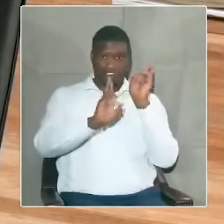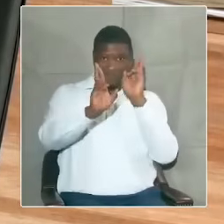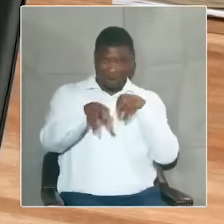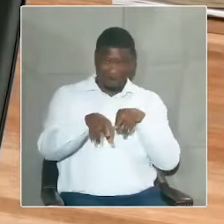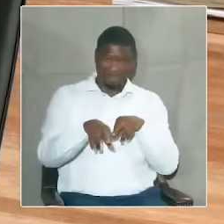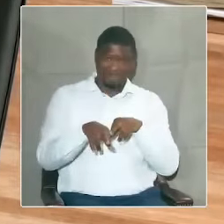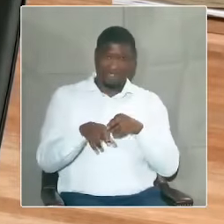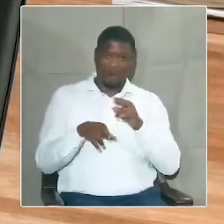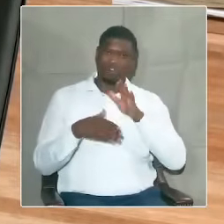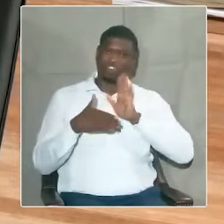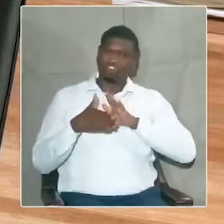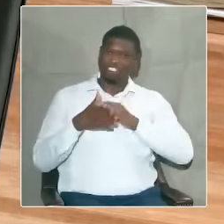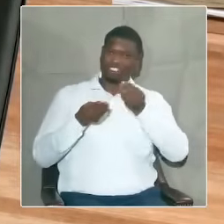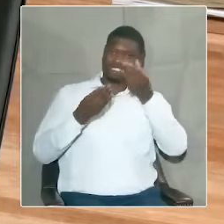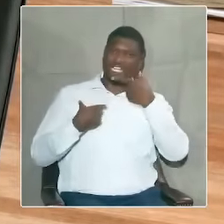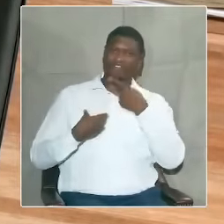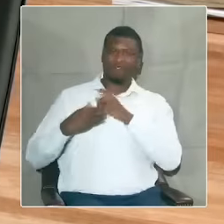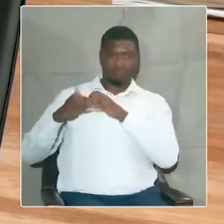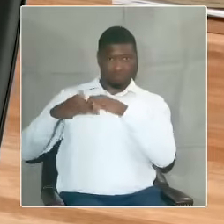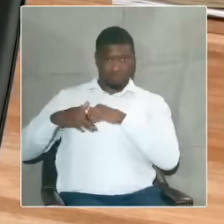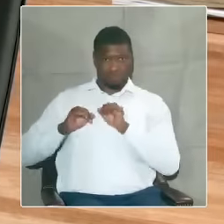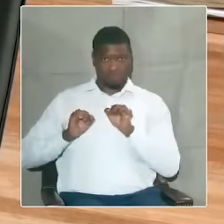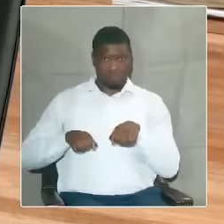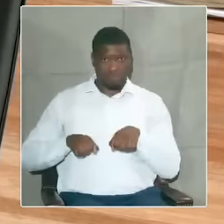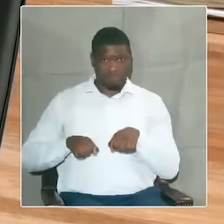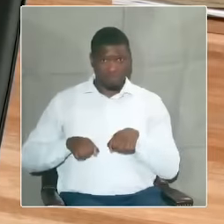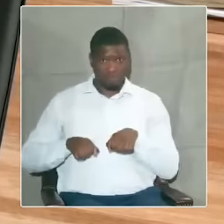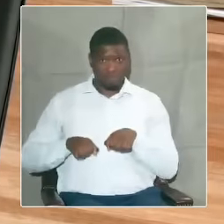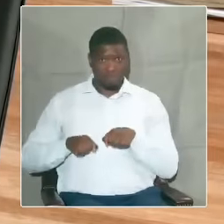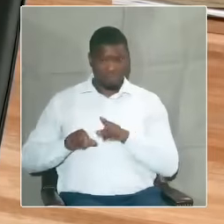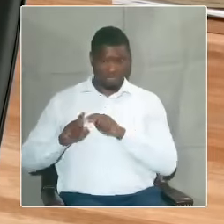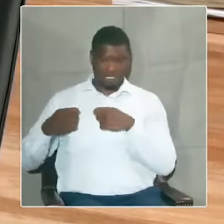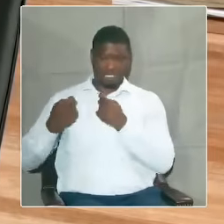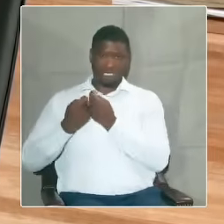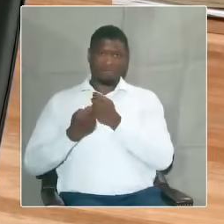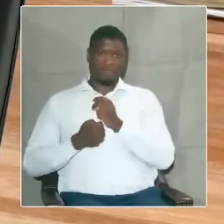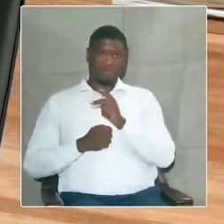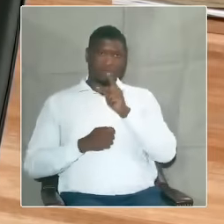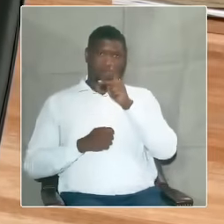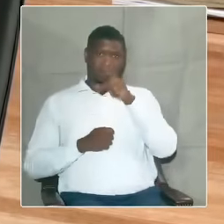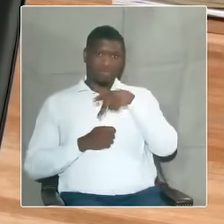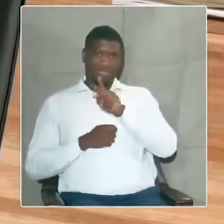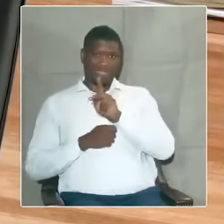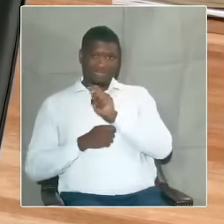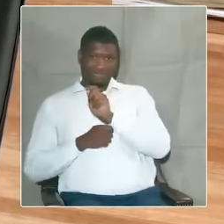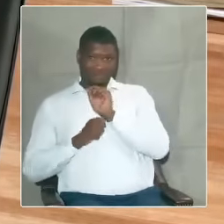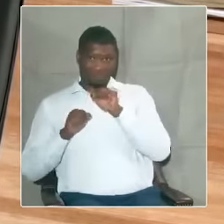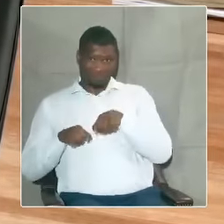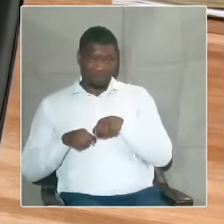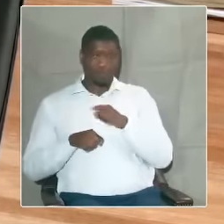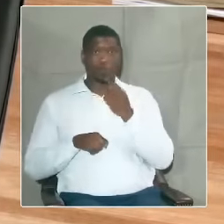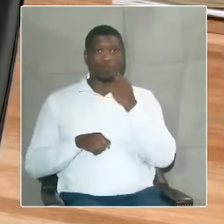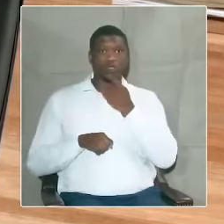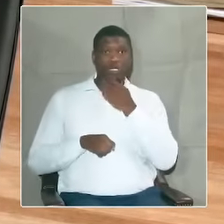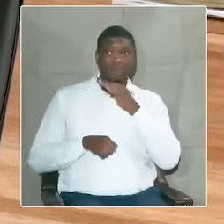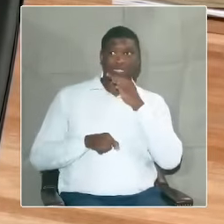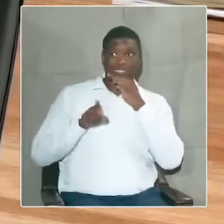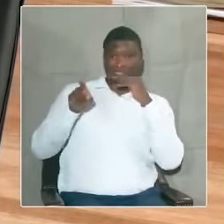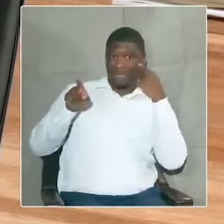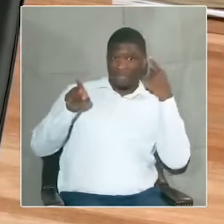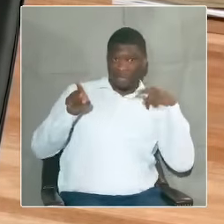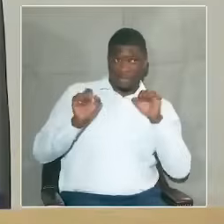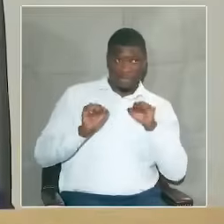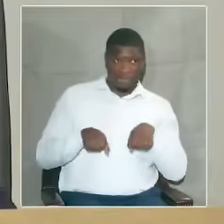justifying the decision to disband the PKTT. So when he did that, you say he disobeyed your